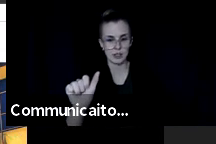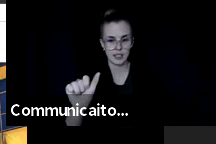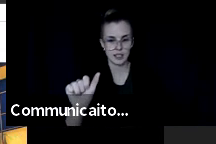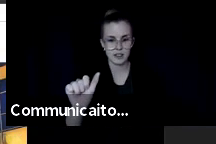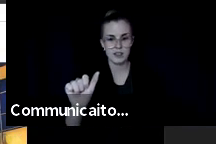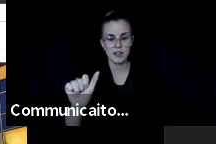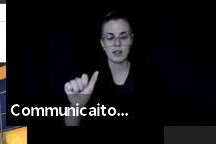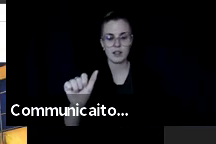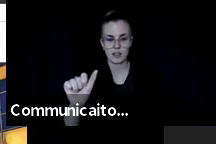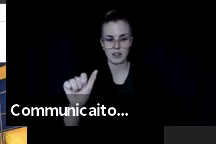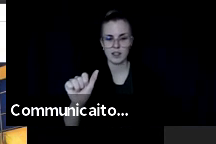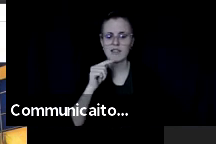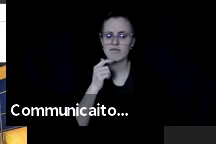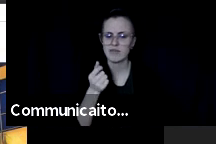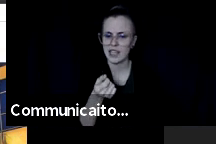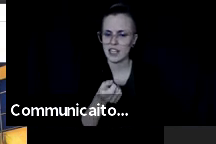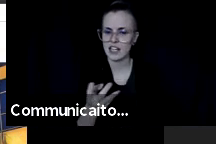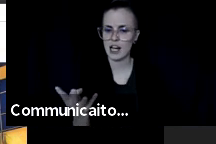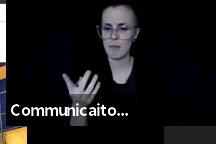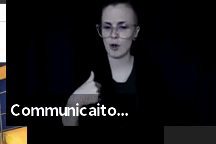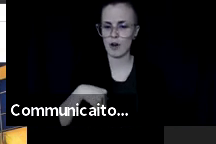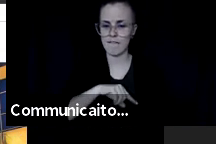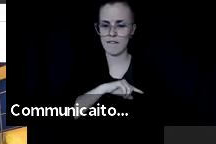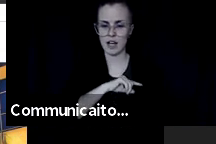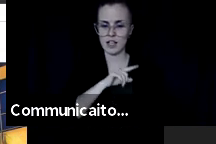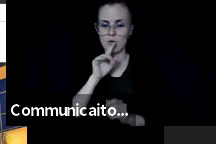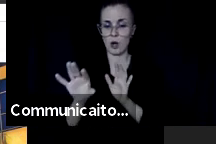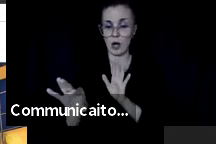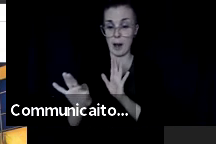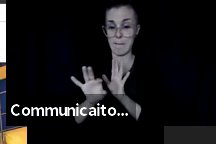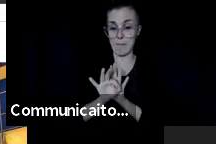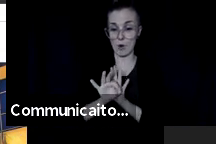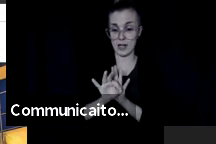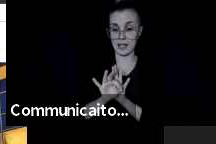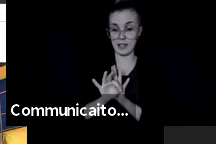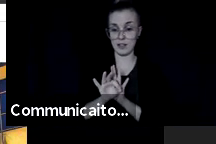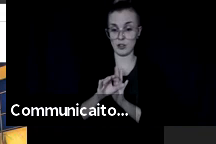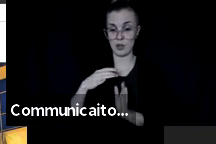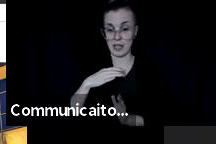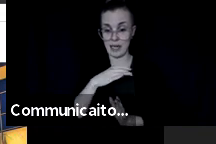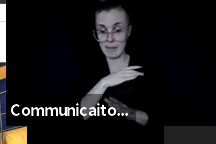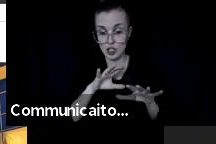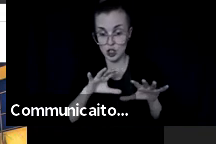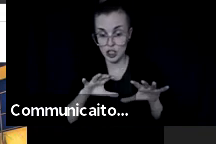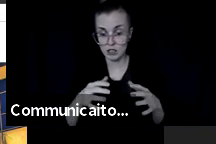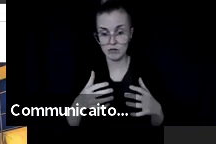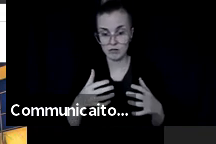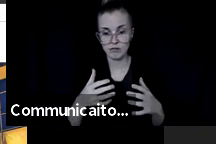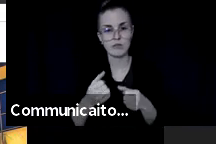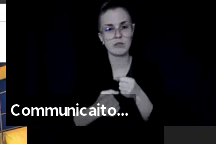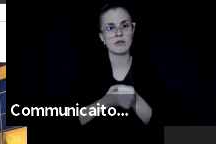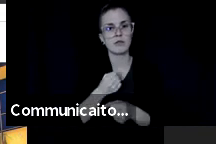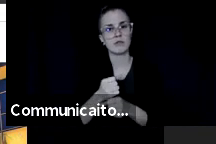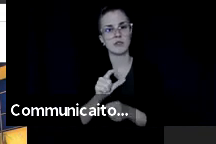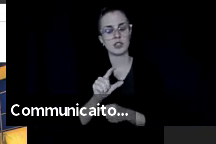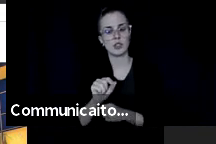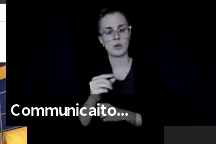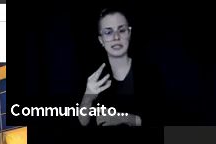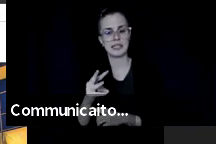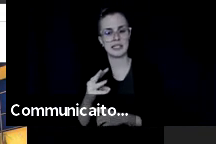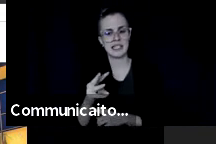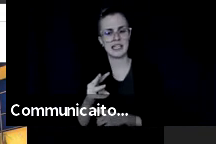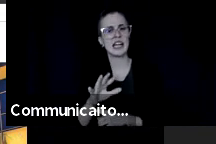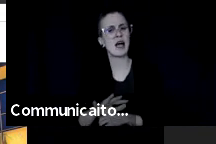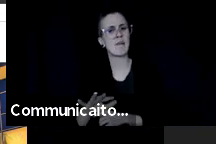a number of us were appointed to the commission in 2016, about half of the commission,